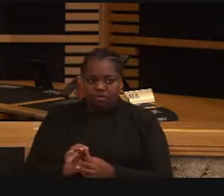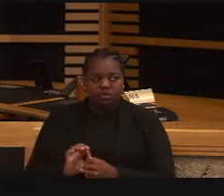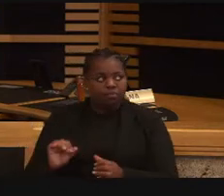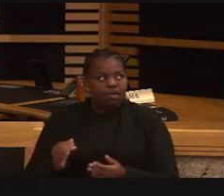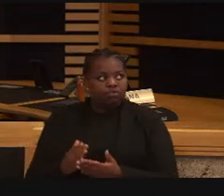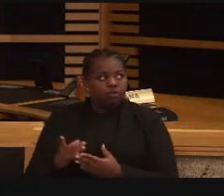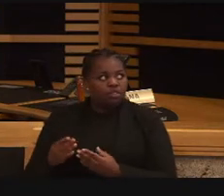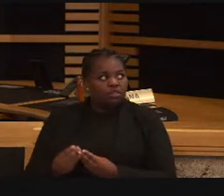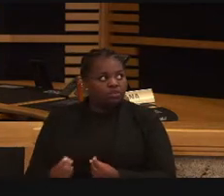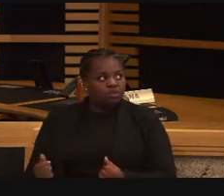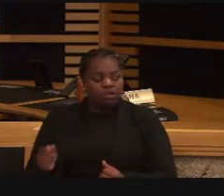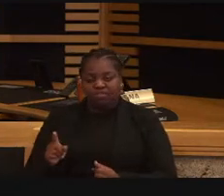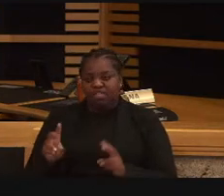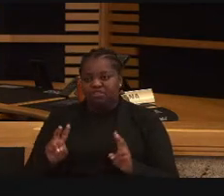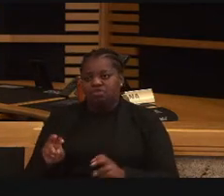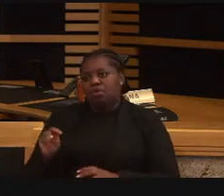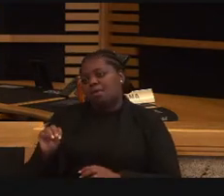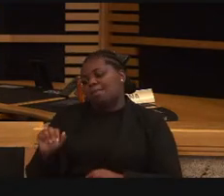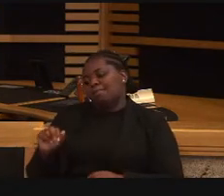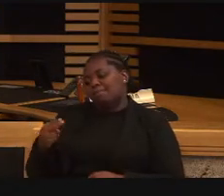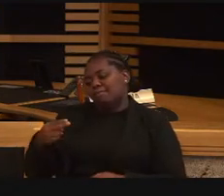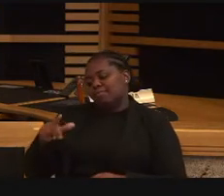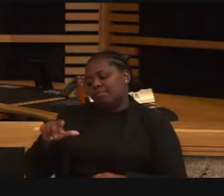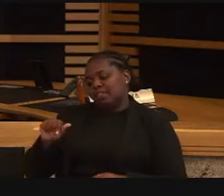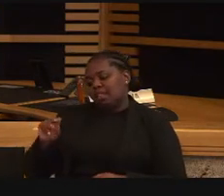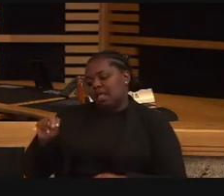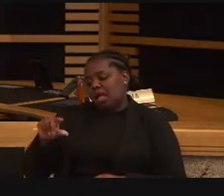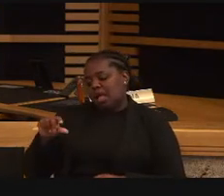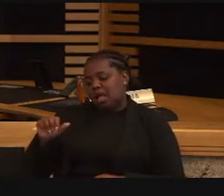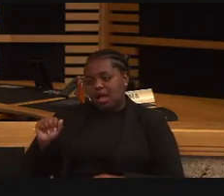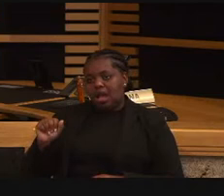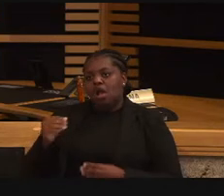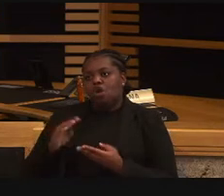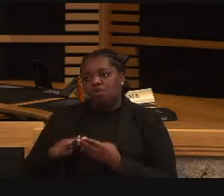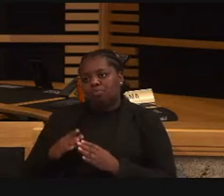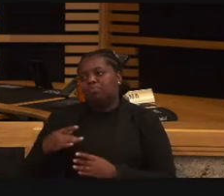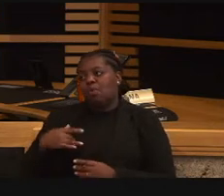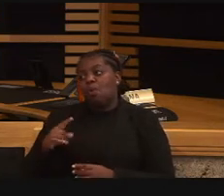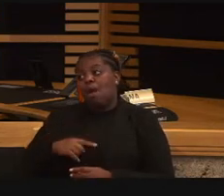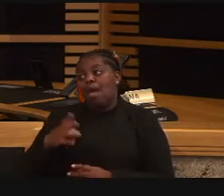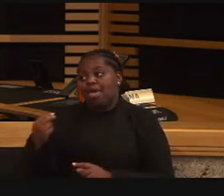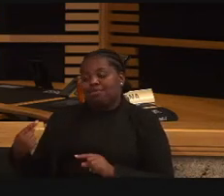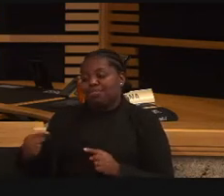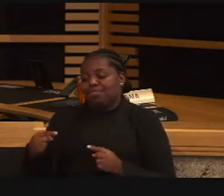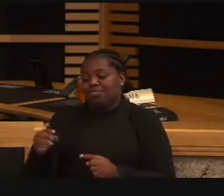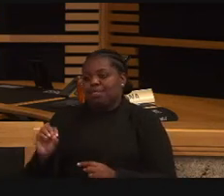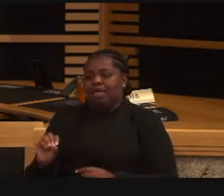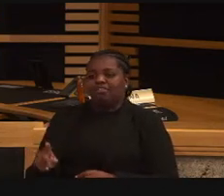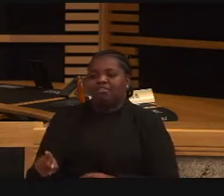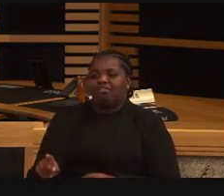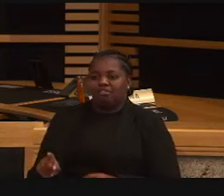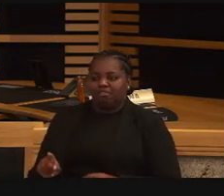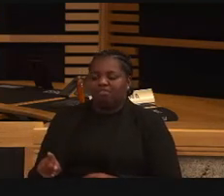land issue with the Mhlanga community. Again, apa ikoni ngwaba ngwaba, ebu tibana nendwe